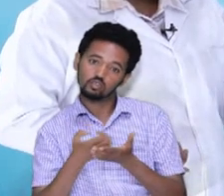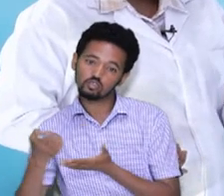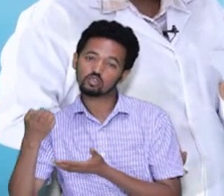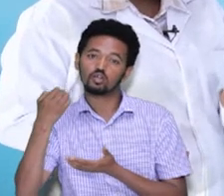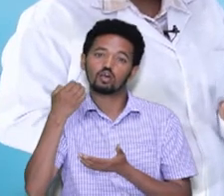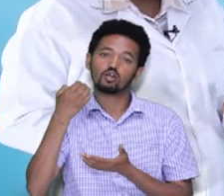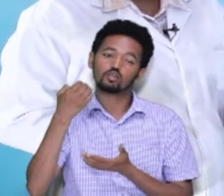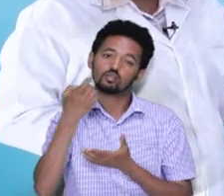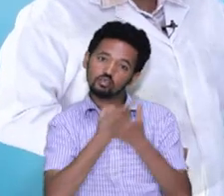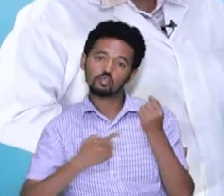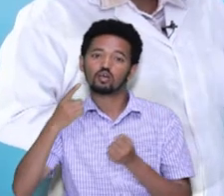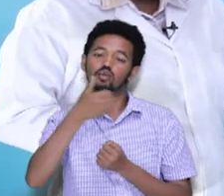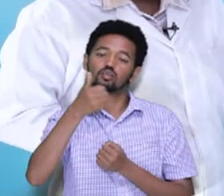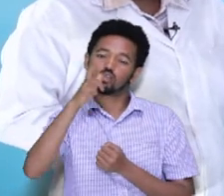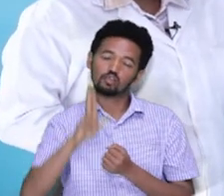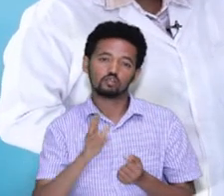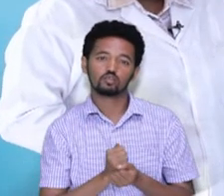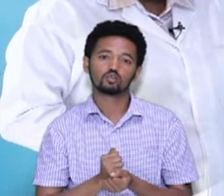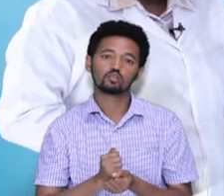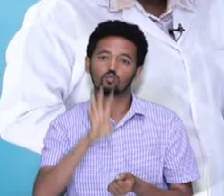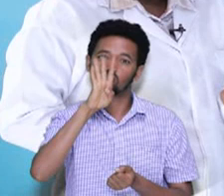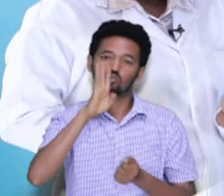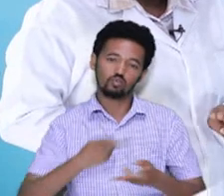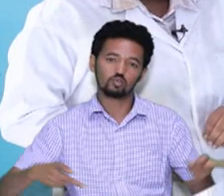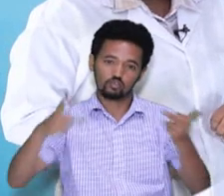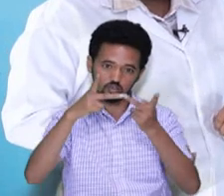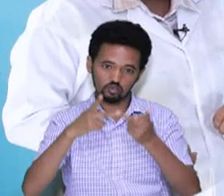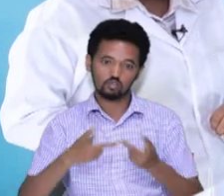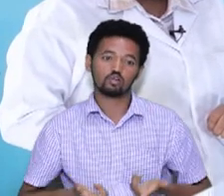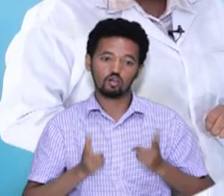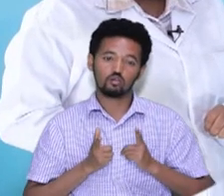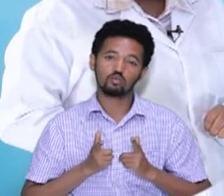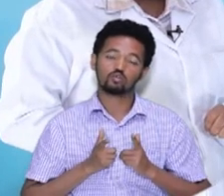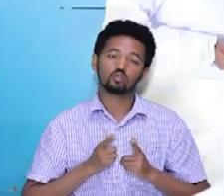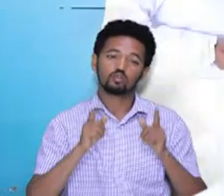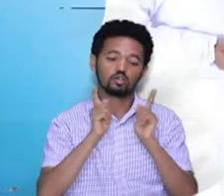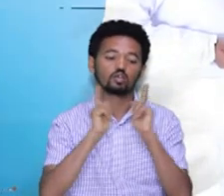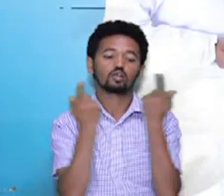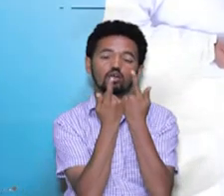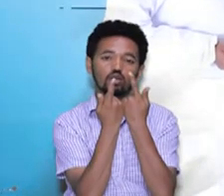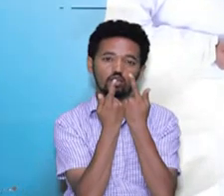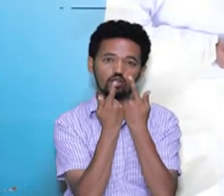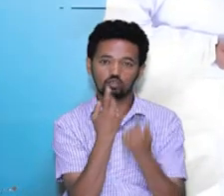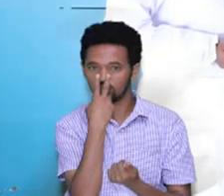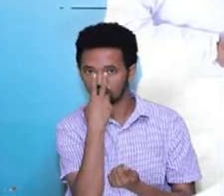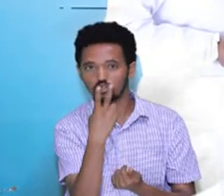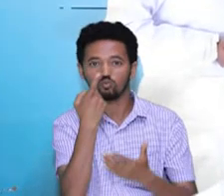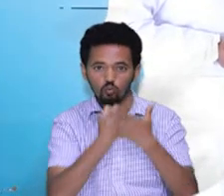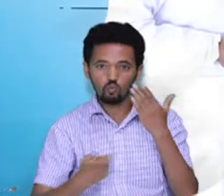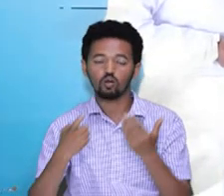have learned about the 4 eras in the lower grade. Let us see